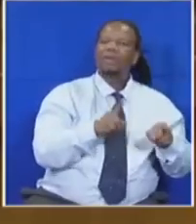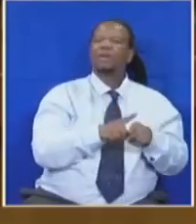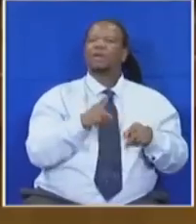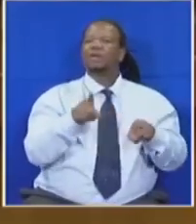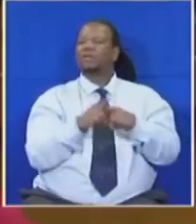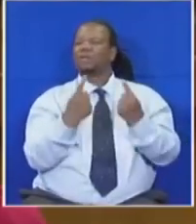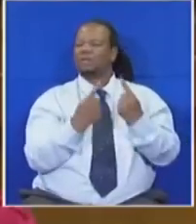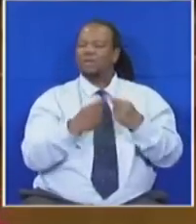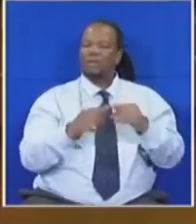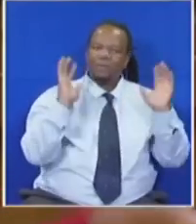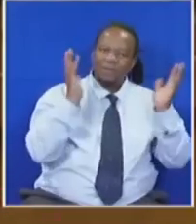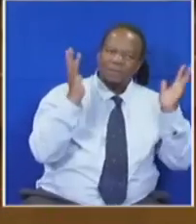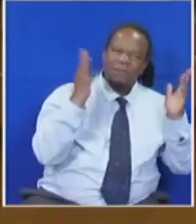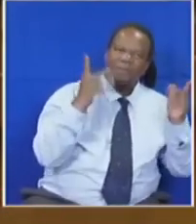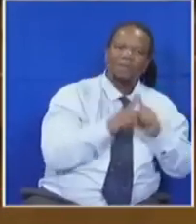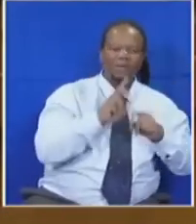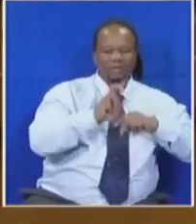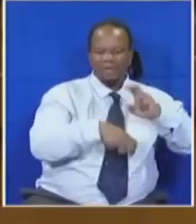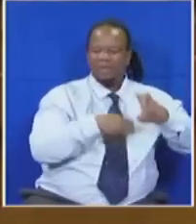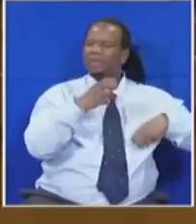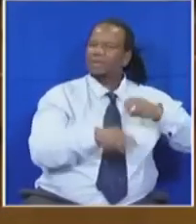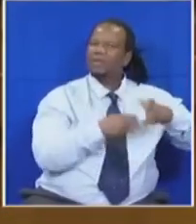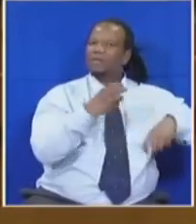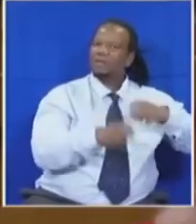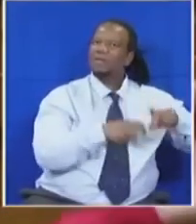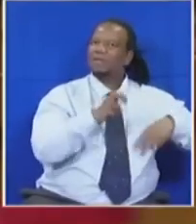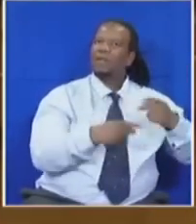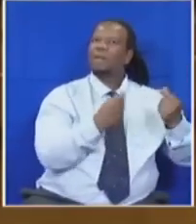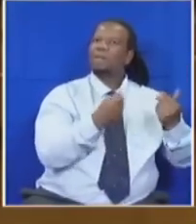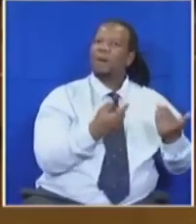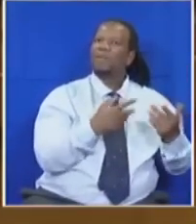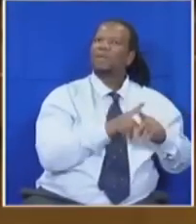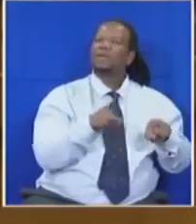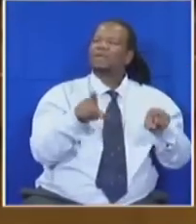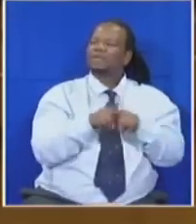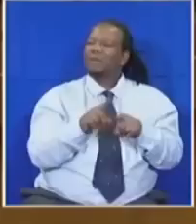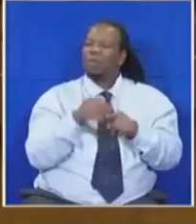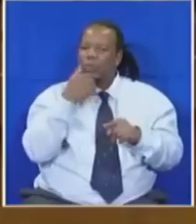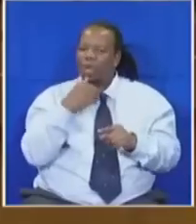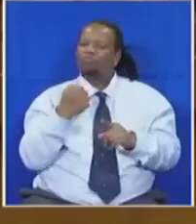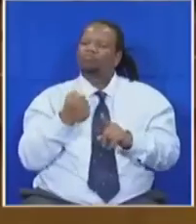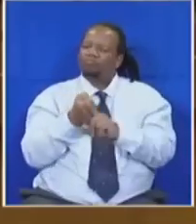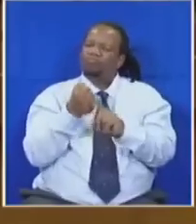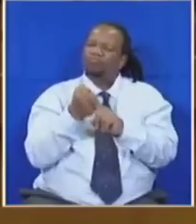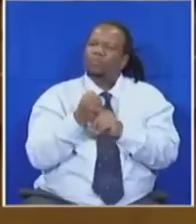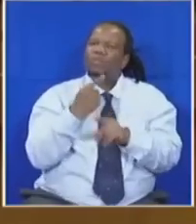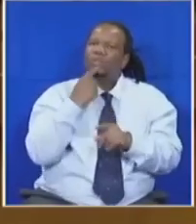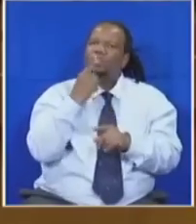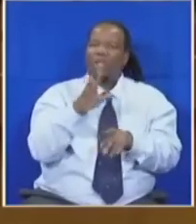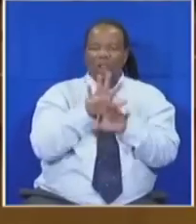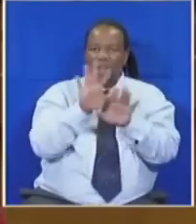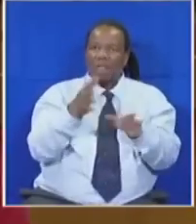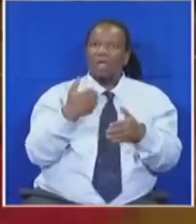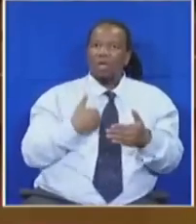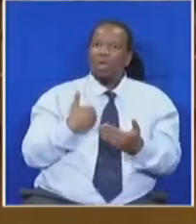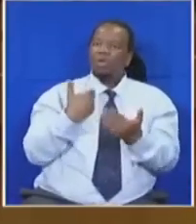the basis of stealing. It's all about stealing. It's all about lying. Even when you are lobbying each other, you stand on moral grounds on the basis of being